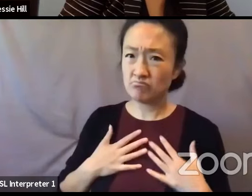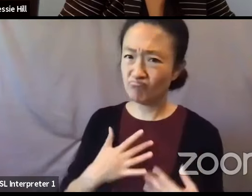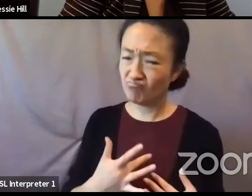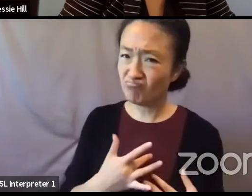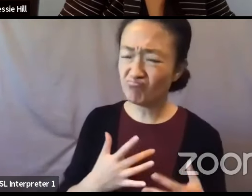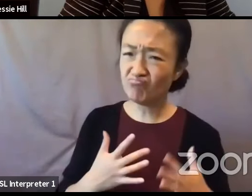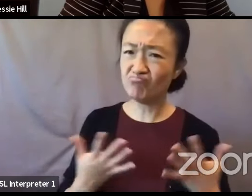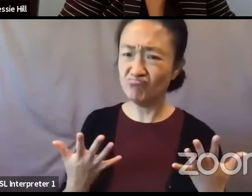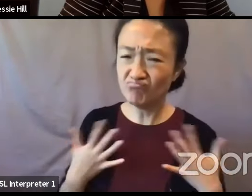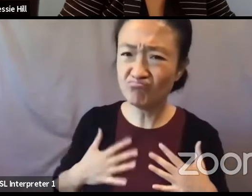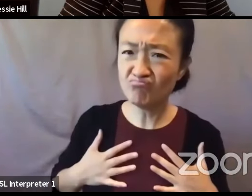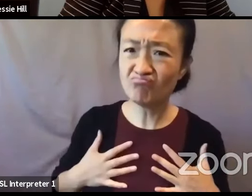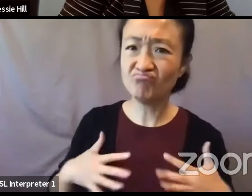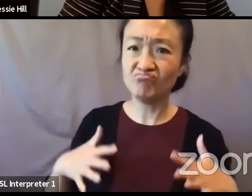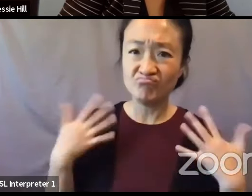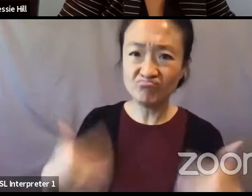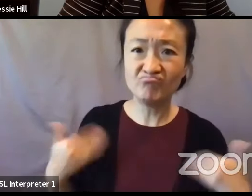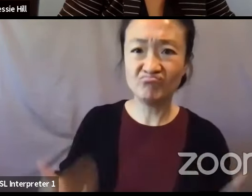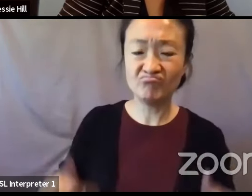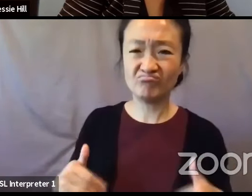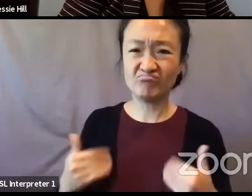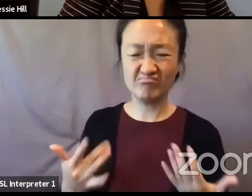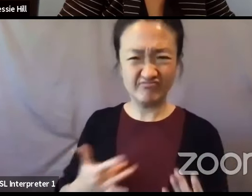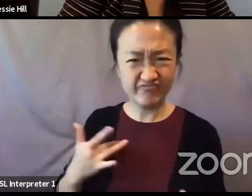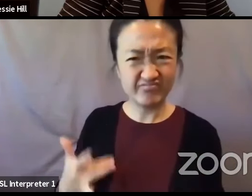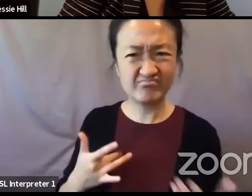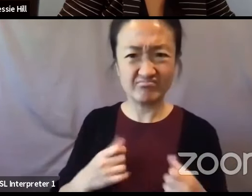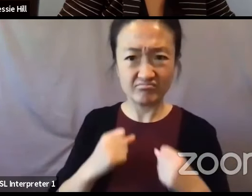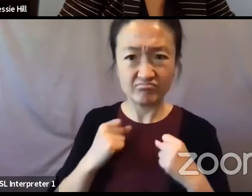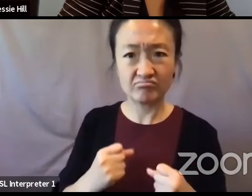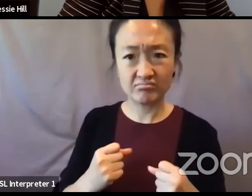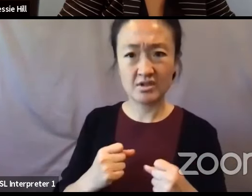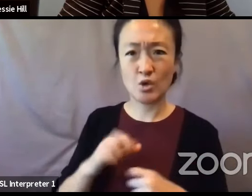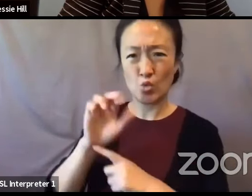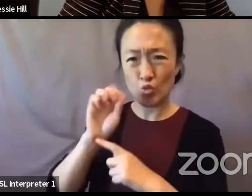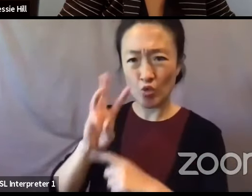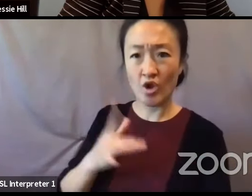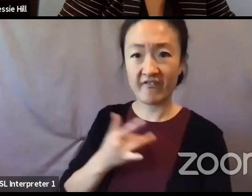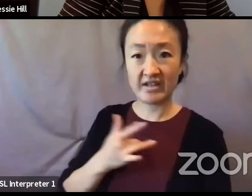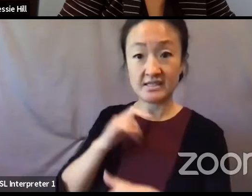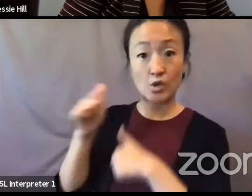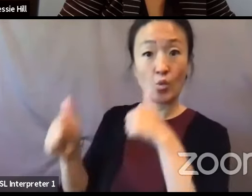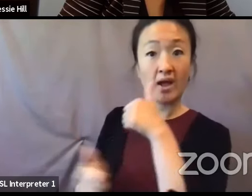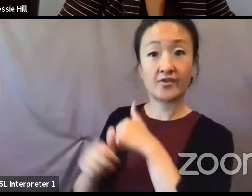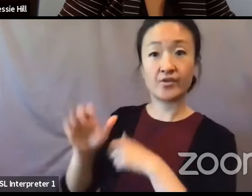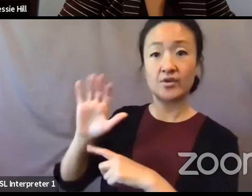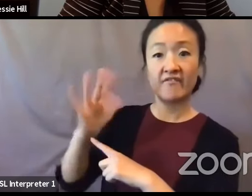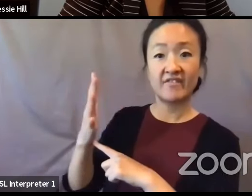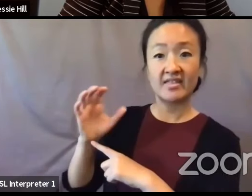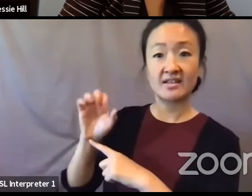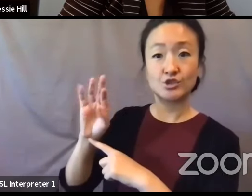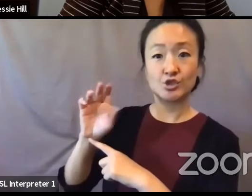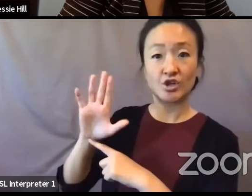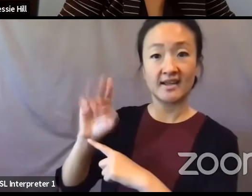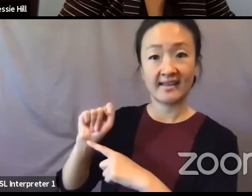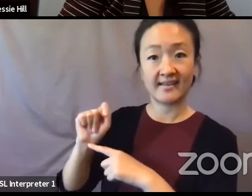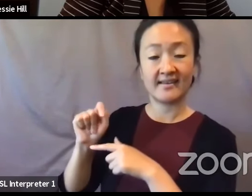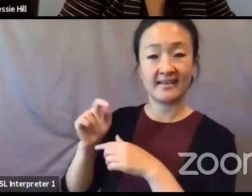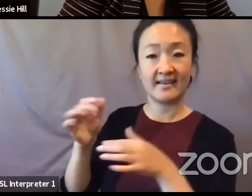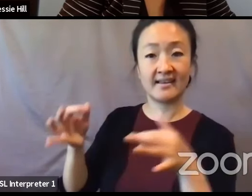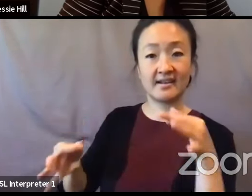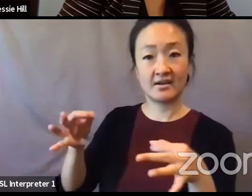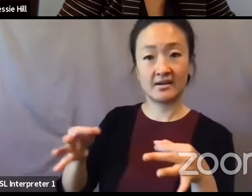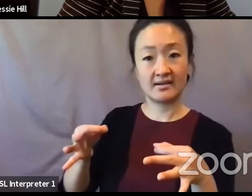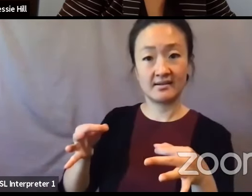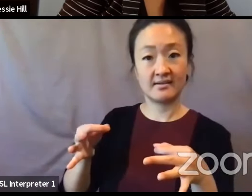upset about which there are raw feelings. Under the Fifth Circuit's decision, you as organizing that protest could have to defend